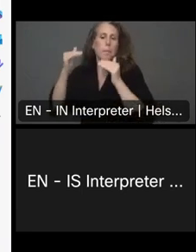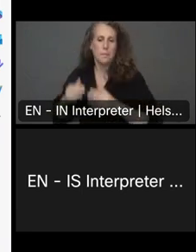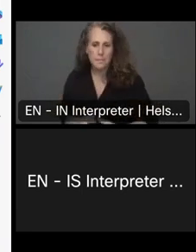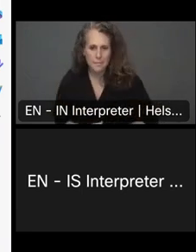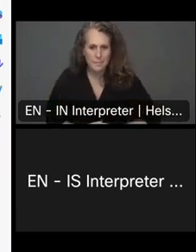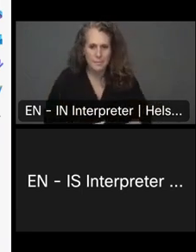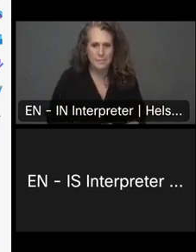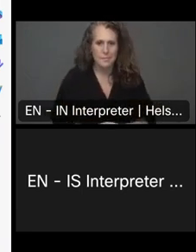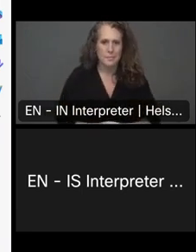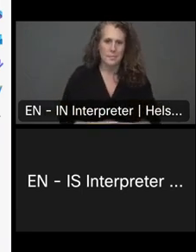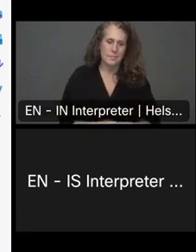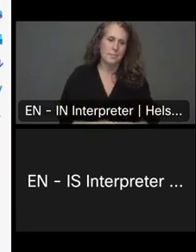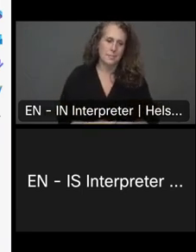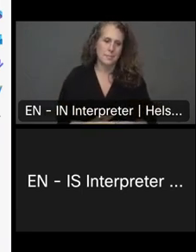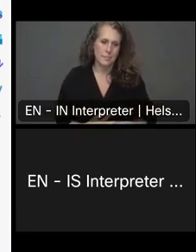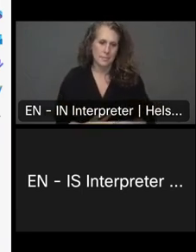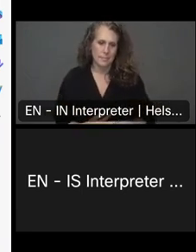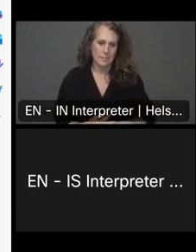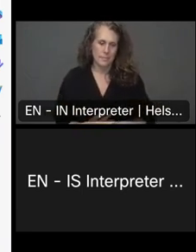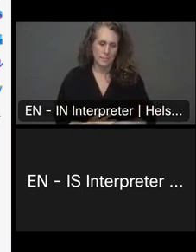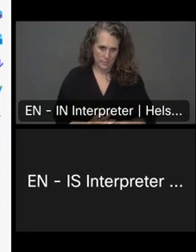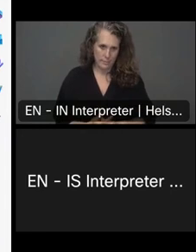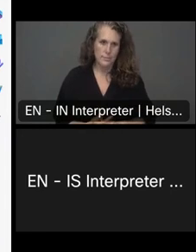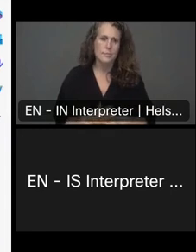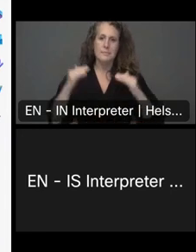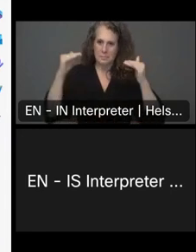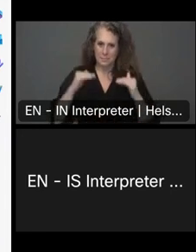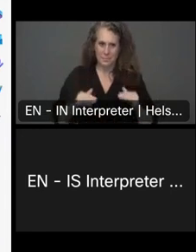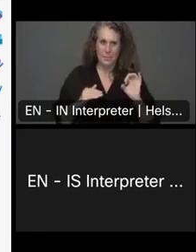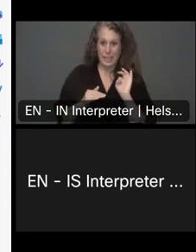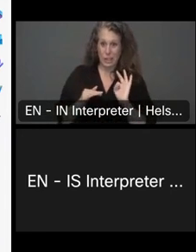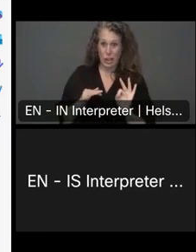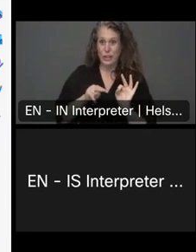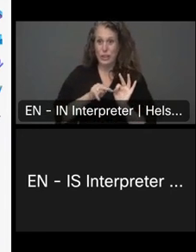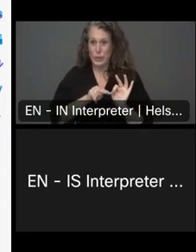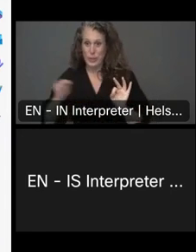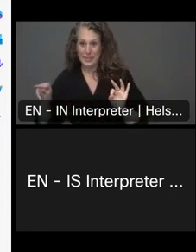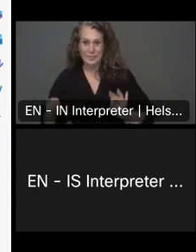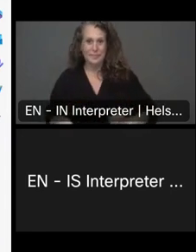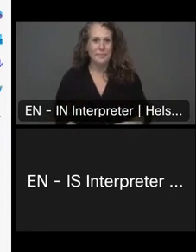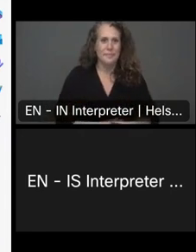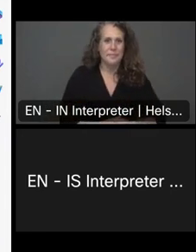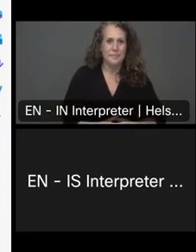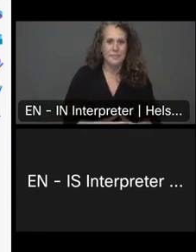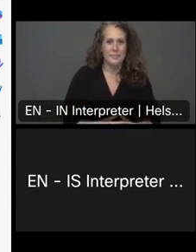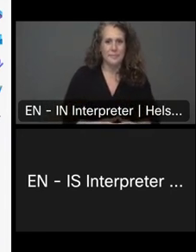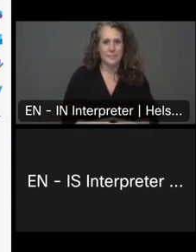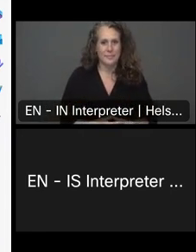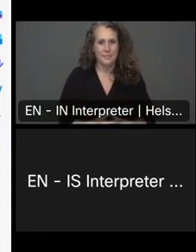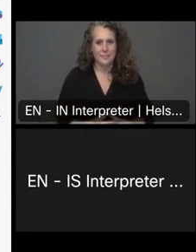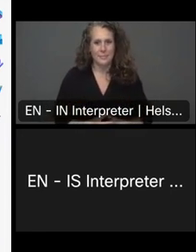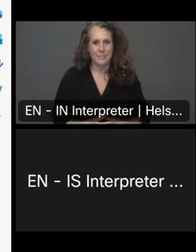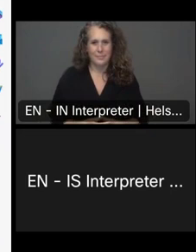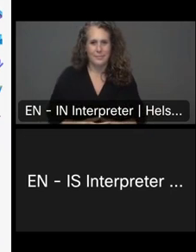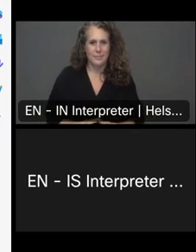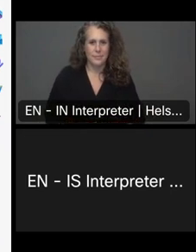strongly. As a marker of Englishness and or class, not on appeal to Henry